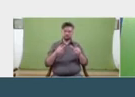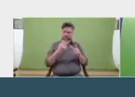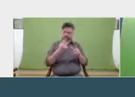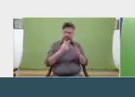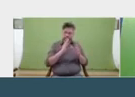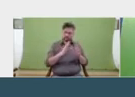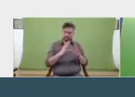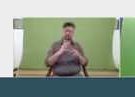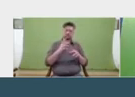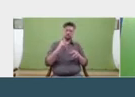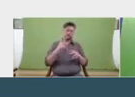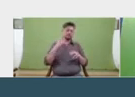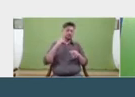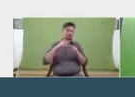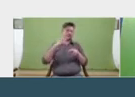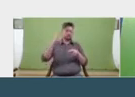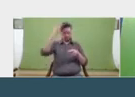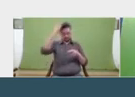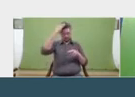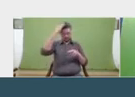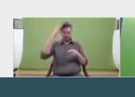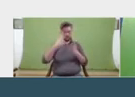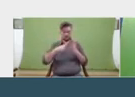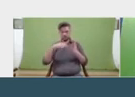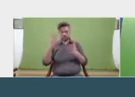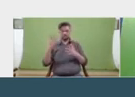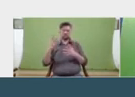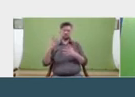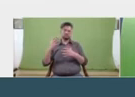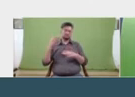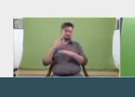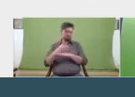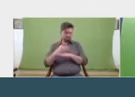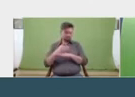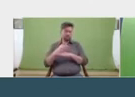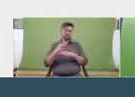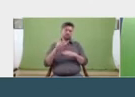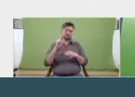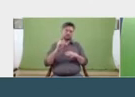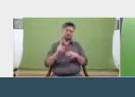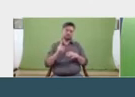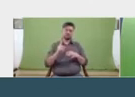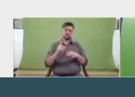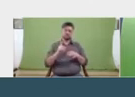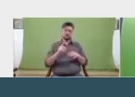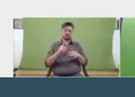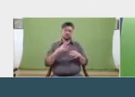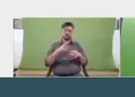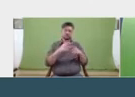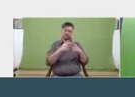kind of a damage then your language as such you know is not affected